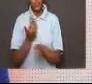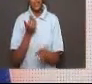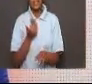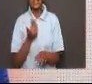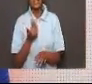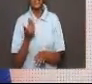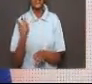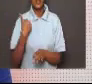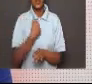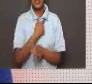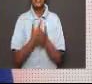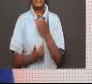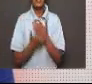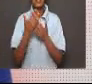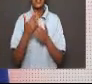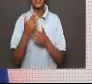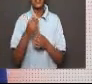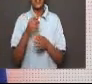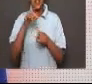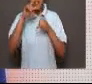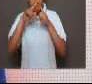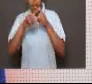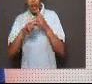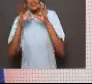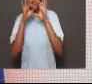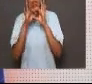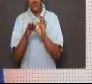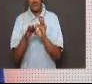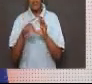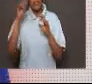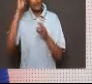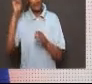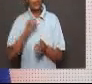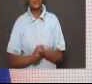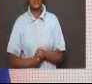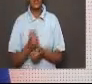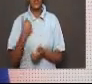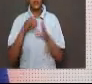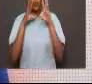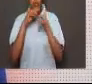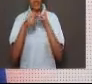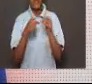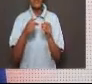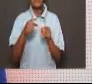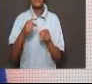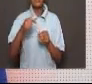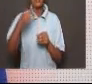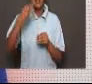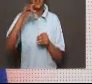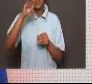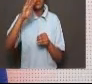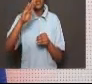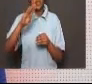Previously, we discussed valence bond theory. We talked about the